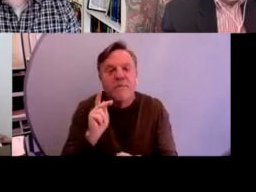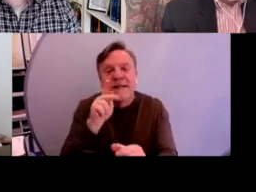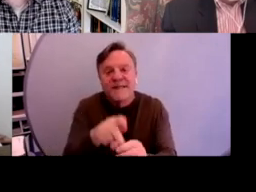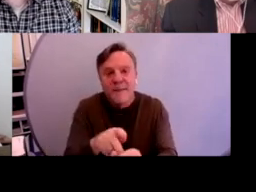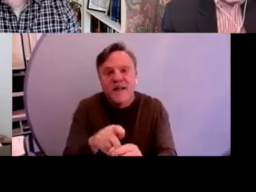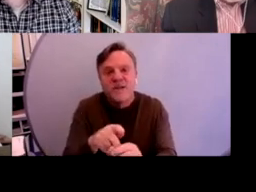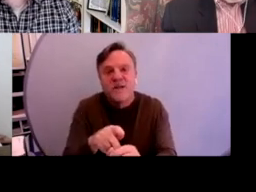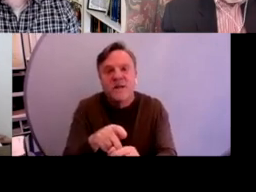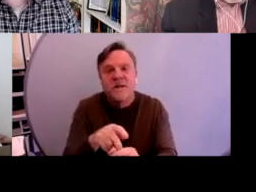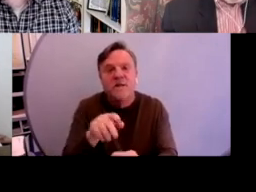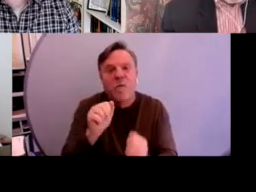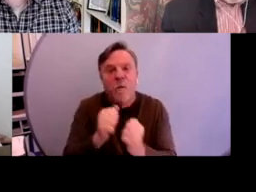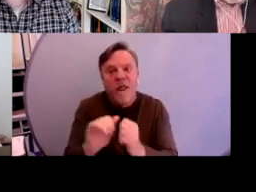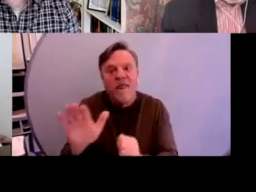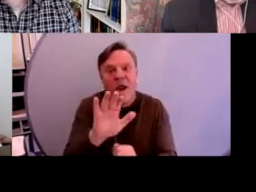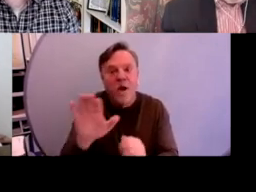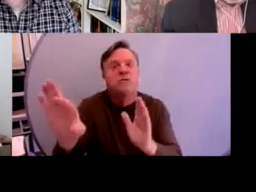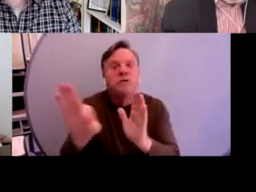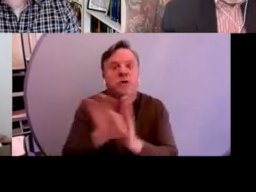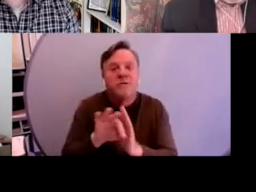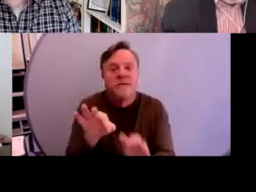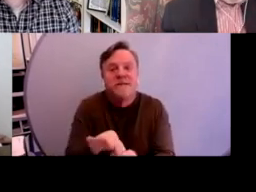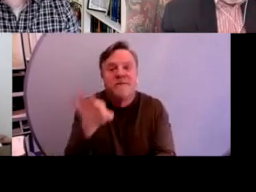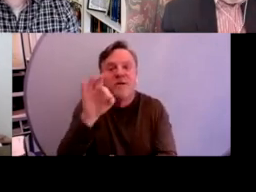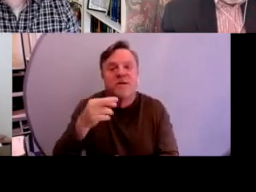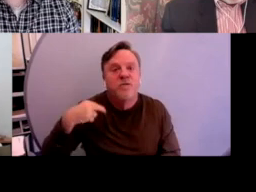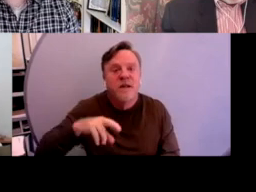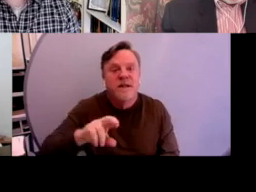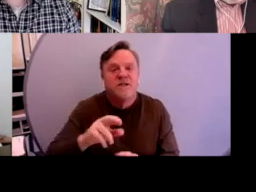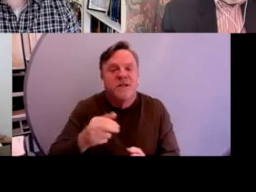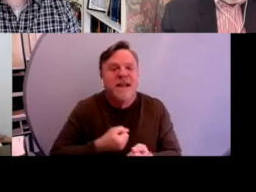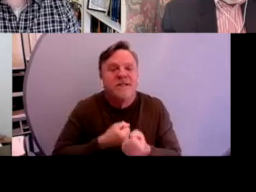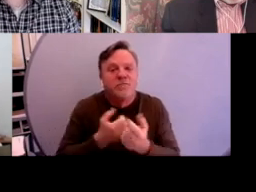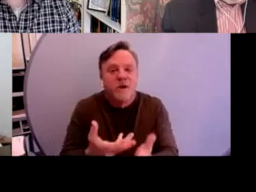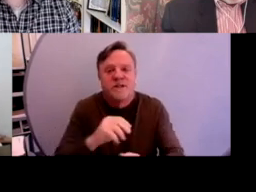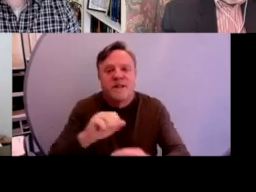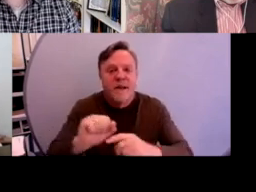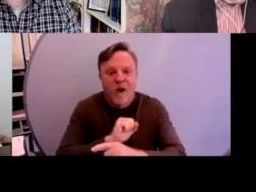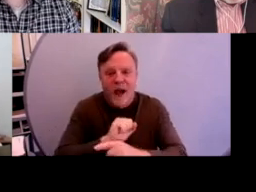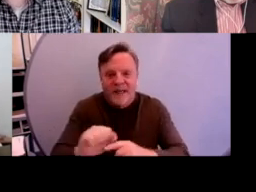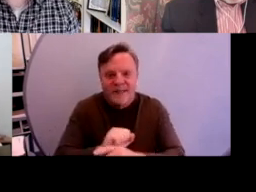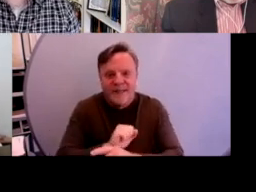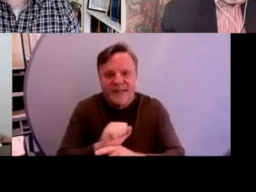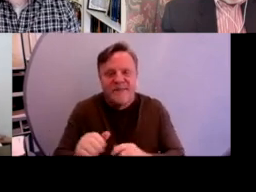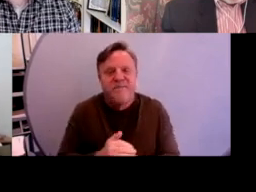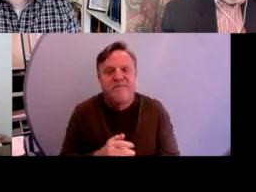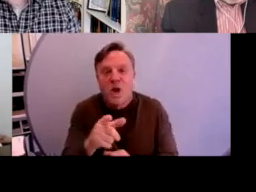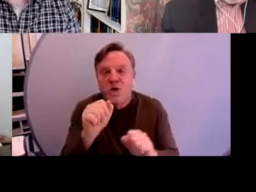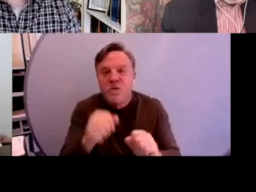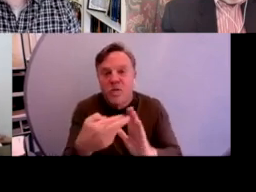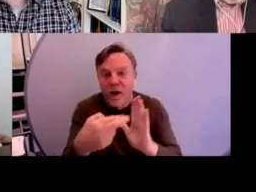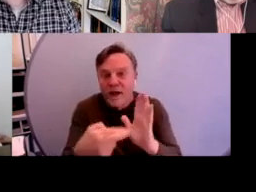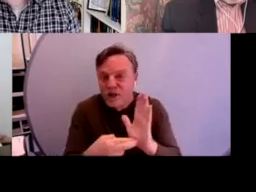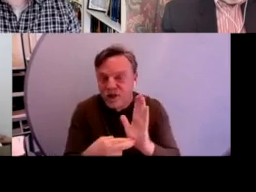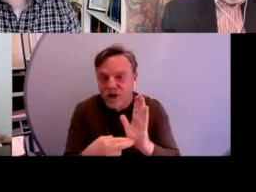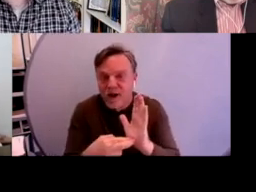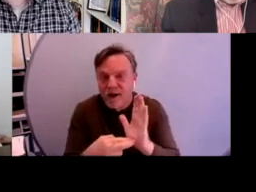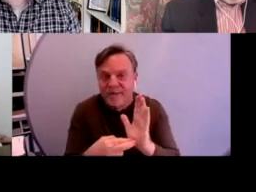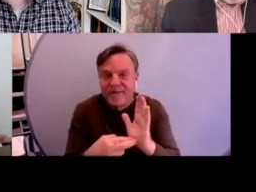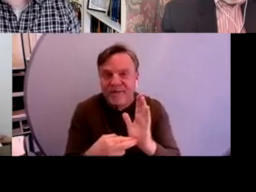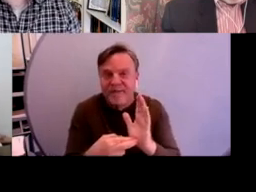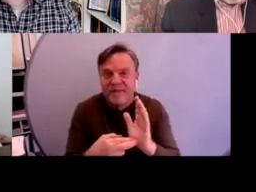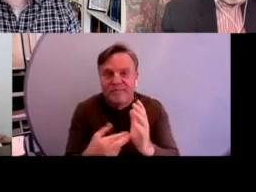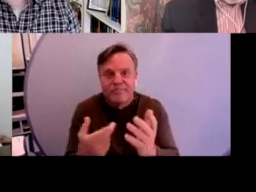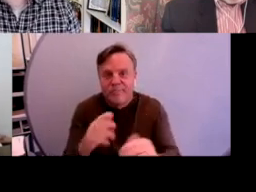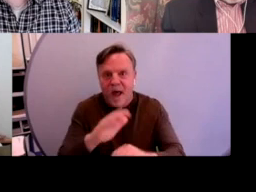in their chosen spiritual and religious expressions and practices. You can register. Right